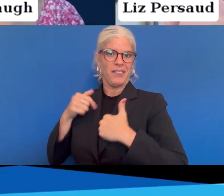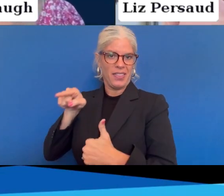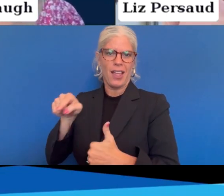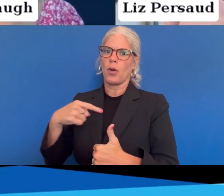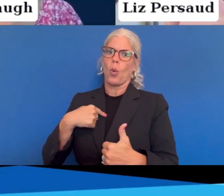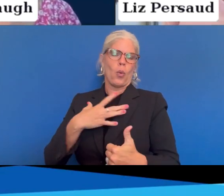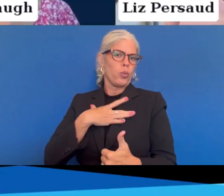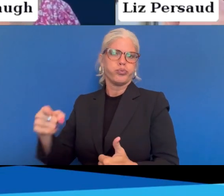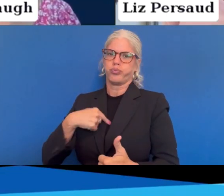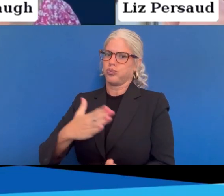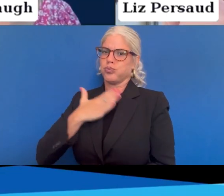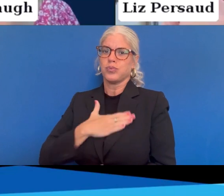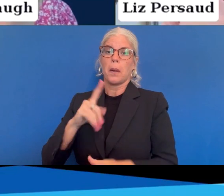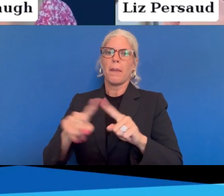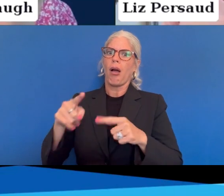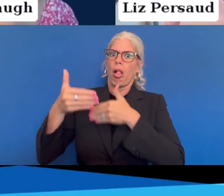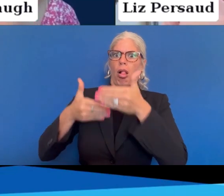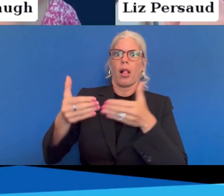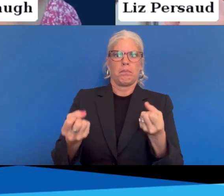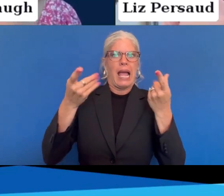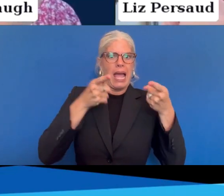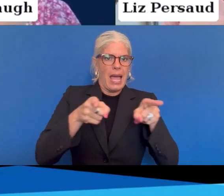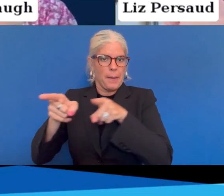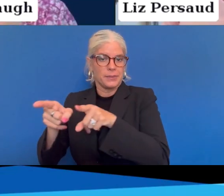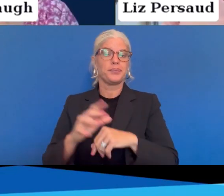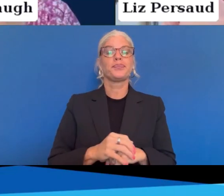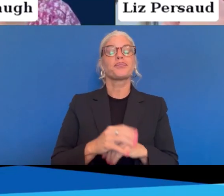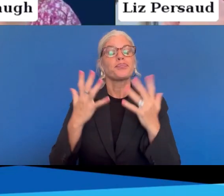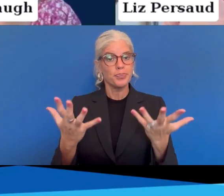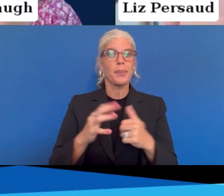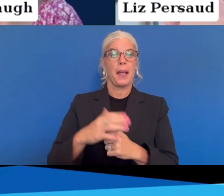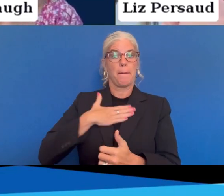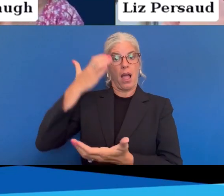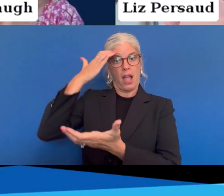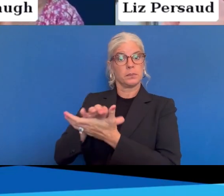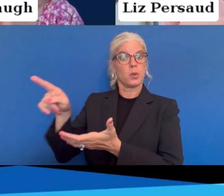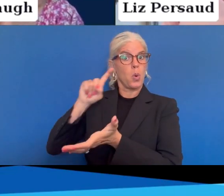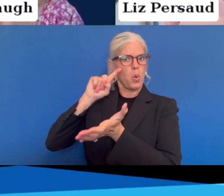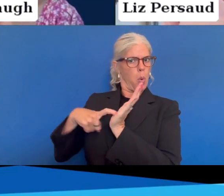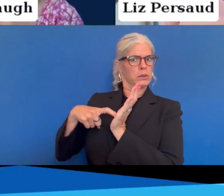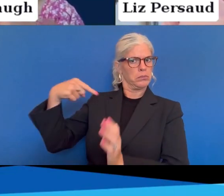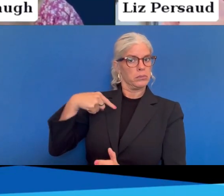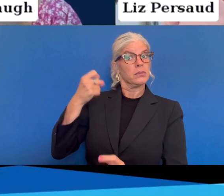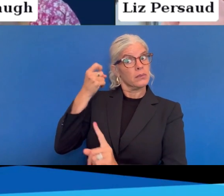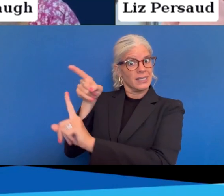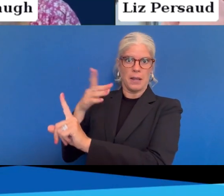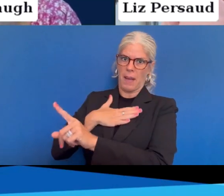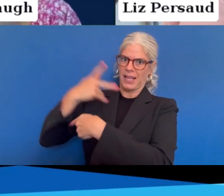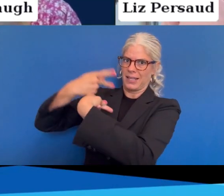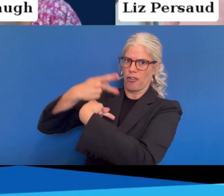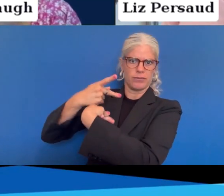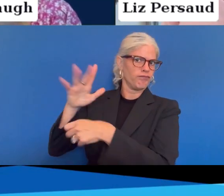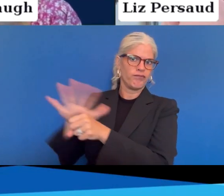42 years at the time, into a fully accessible home with my husband, which I'm here now and just very happy about